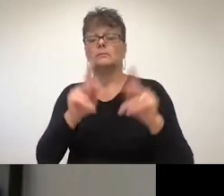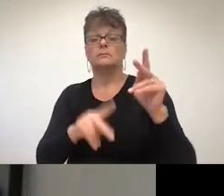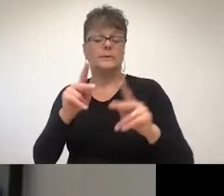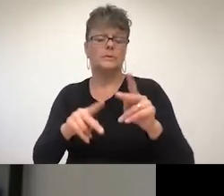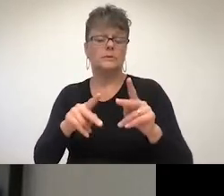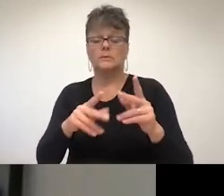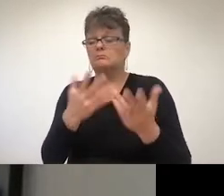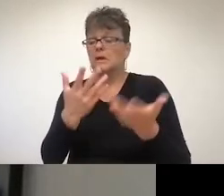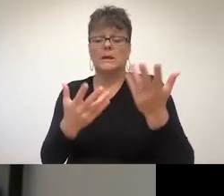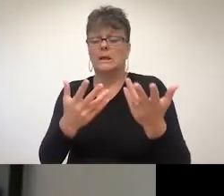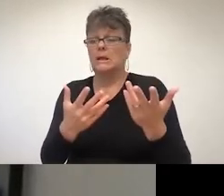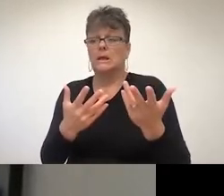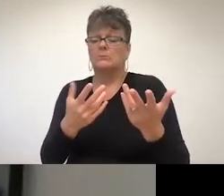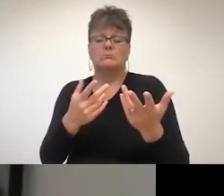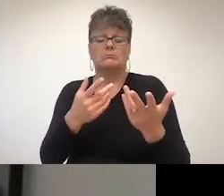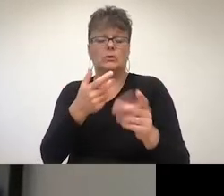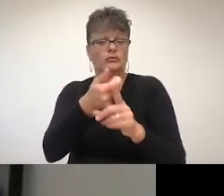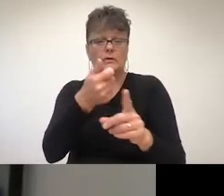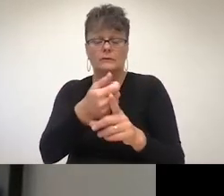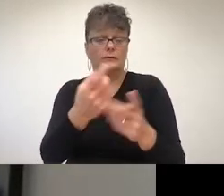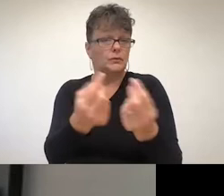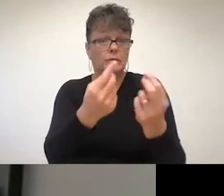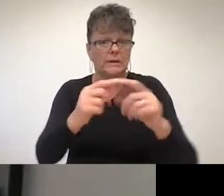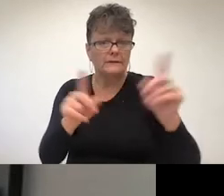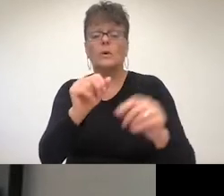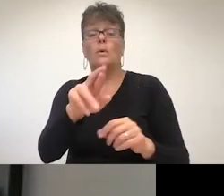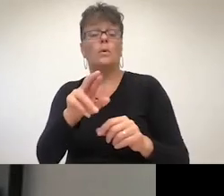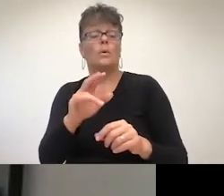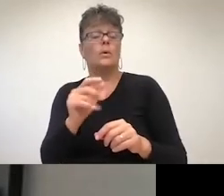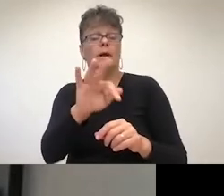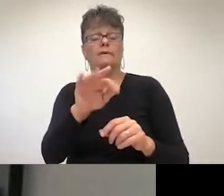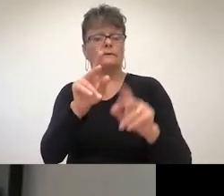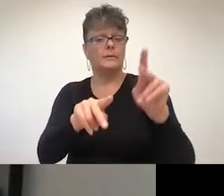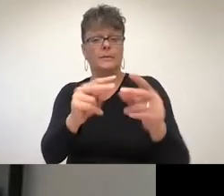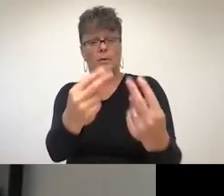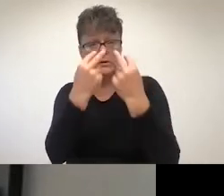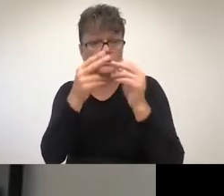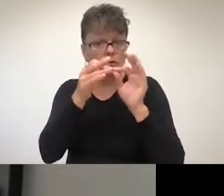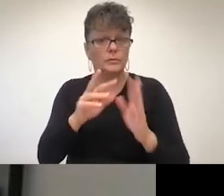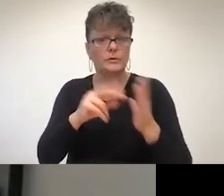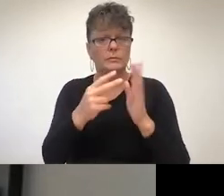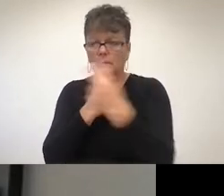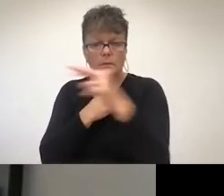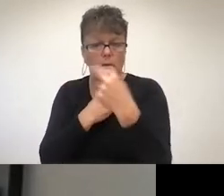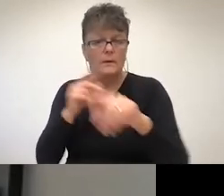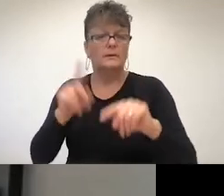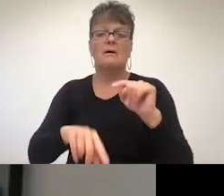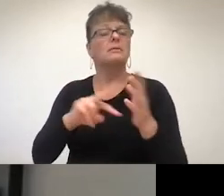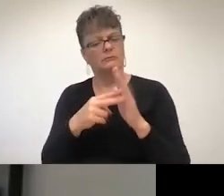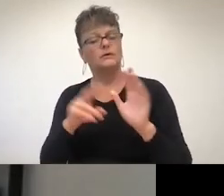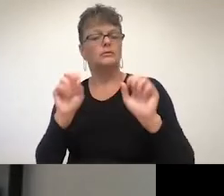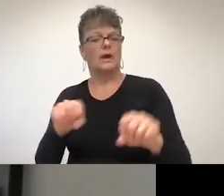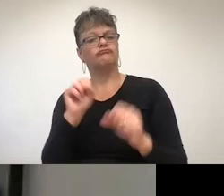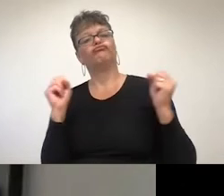are paying attention to our interpreter, then we're not missing anything that's on those slides. During most of the presentation, I